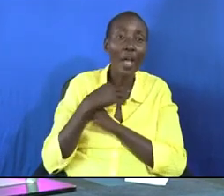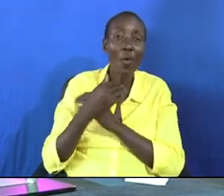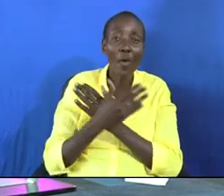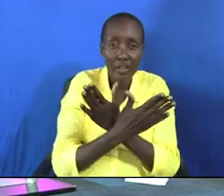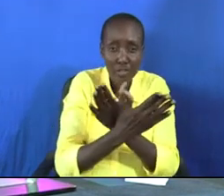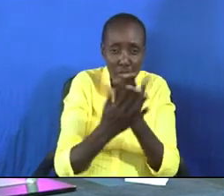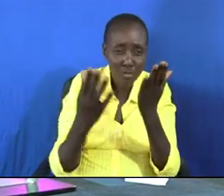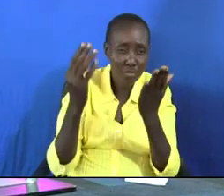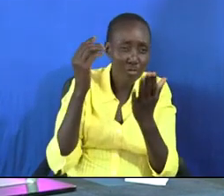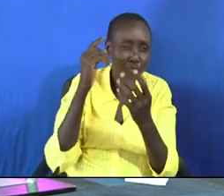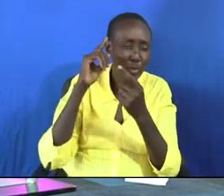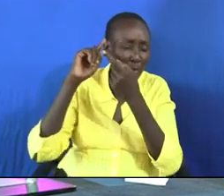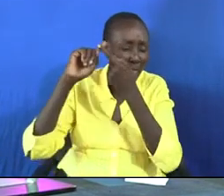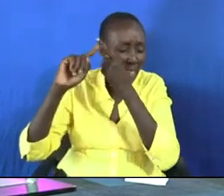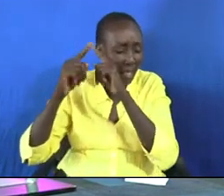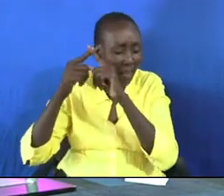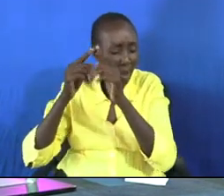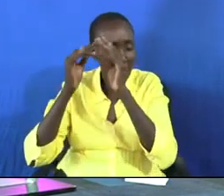leave